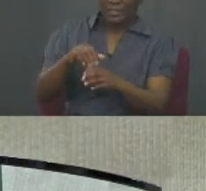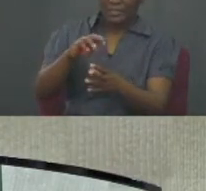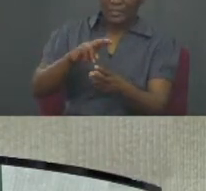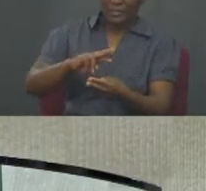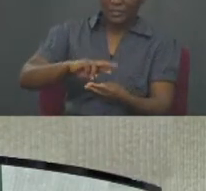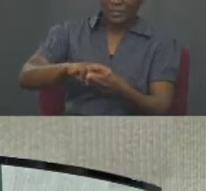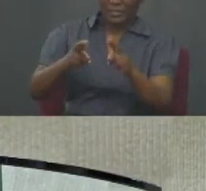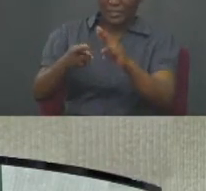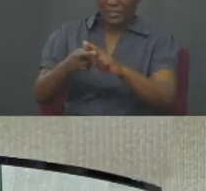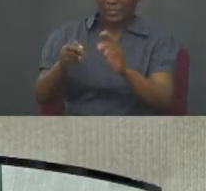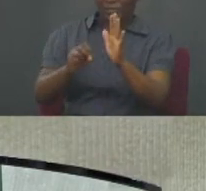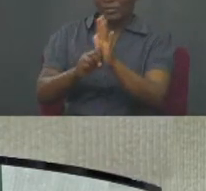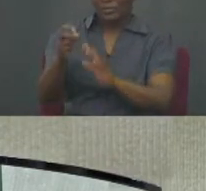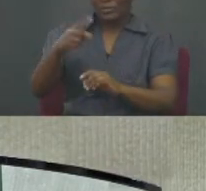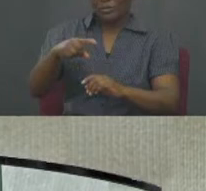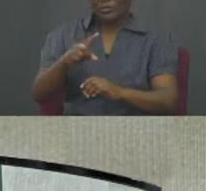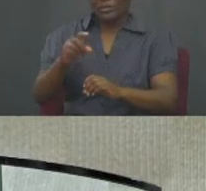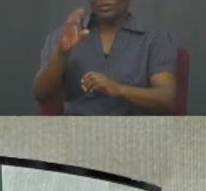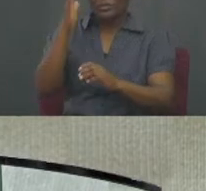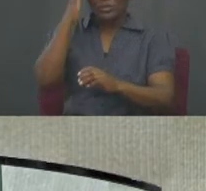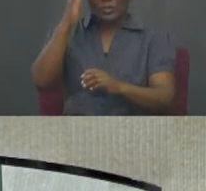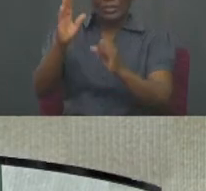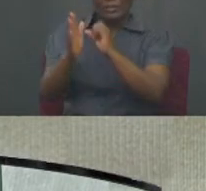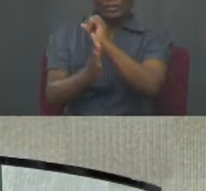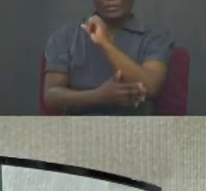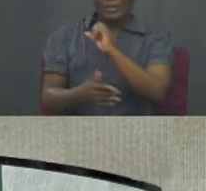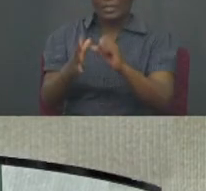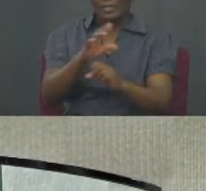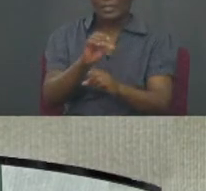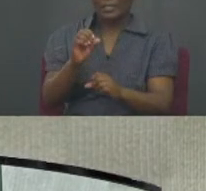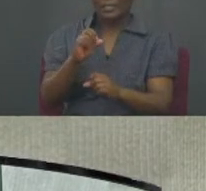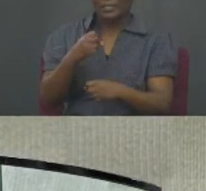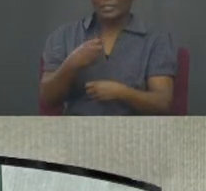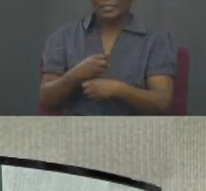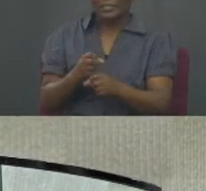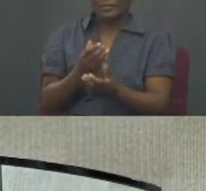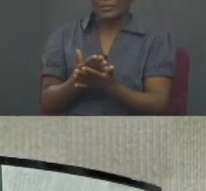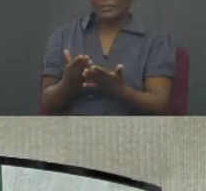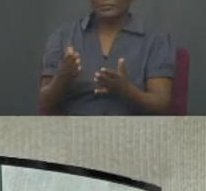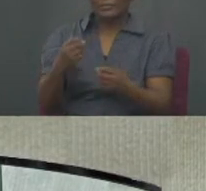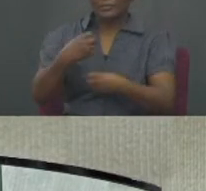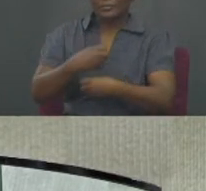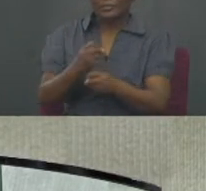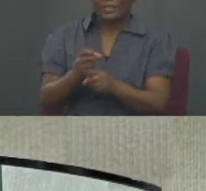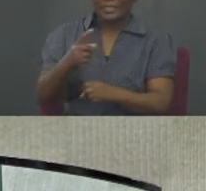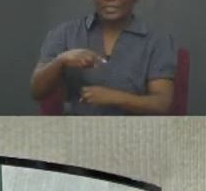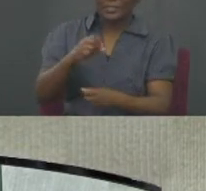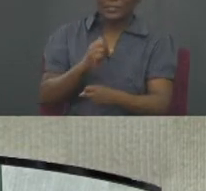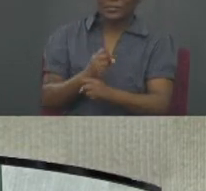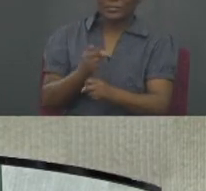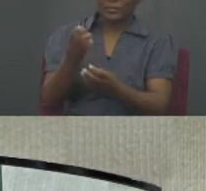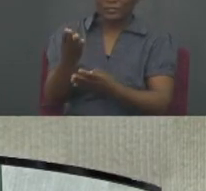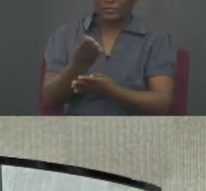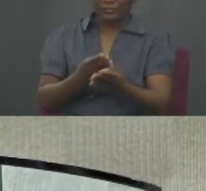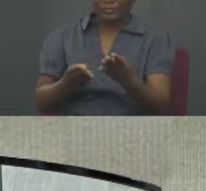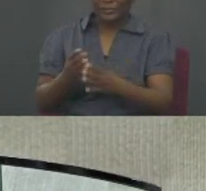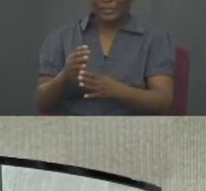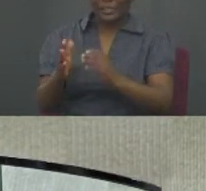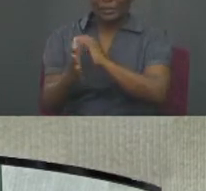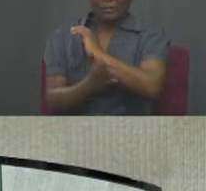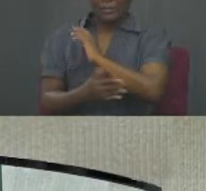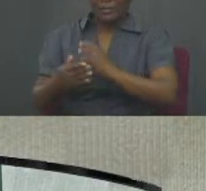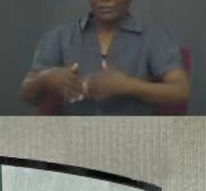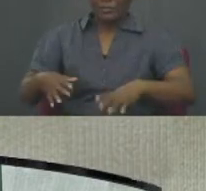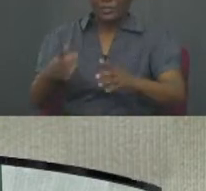Some of these things have made us do our businesses in the way that we know you don't want business to be done. But here we